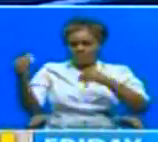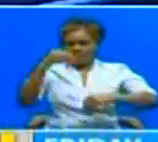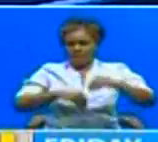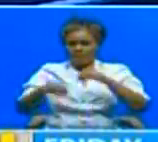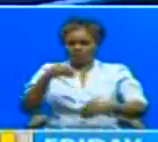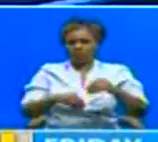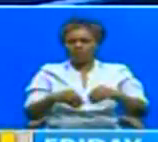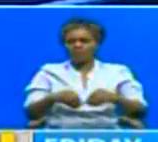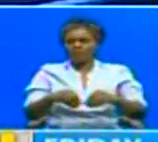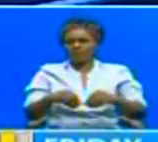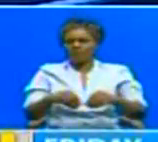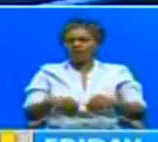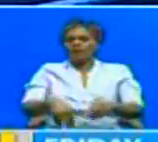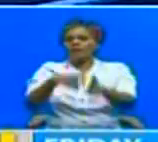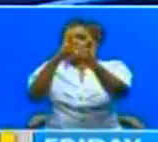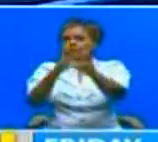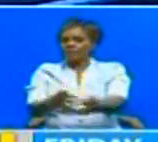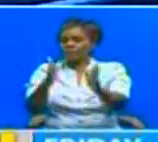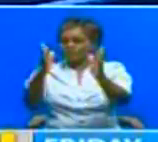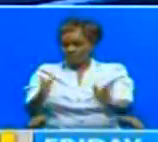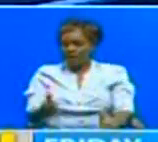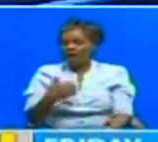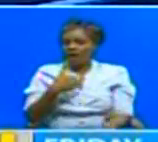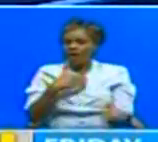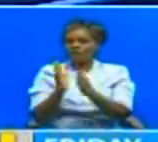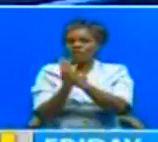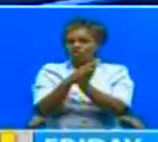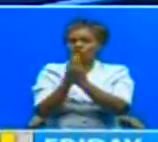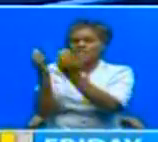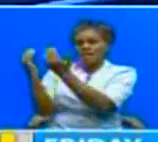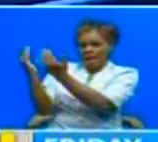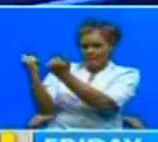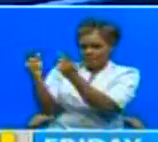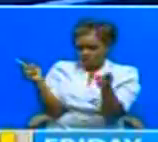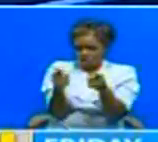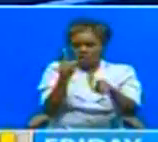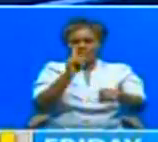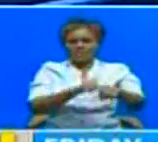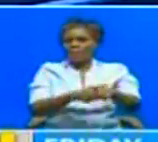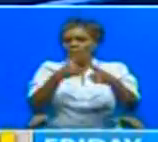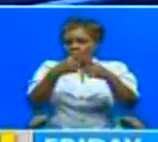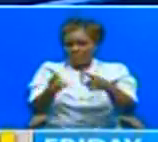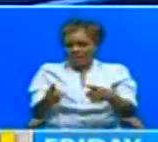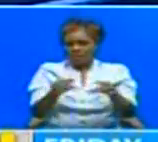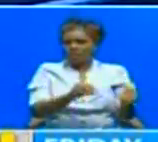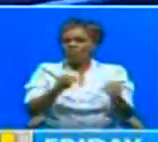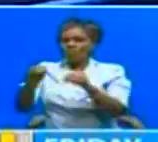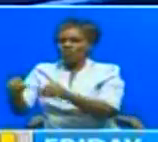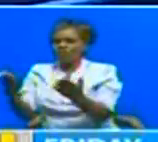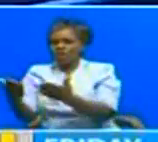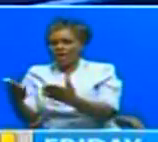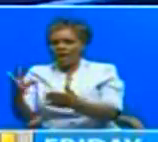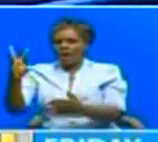stormy session. Well, Patrick Amimo will have that particular story in just a short while, but let me take you to